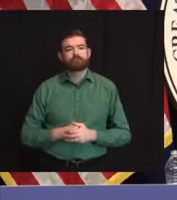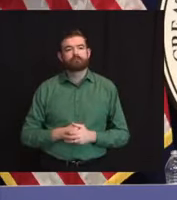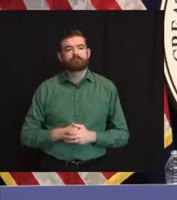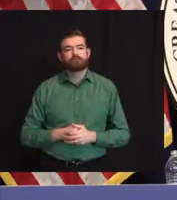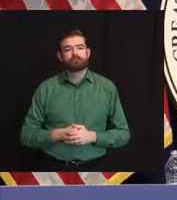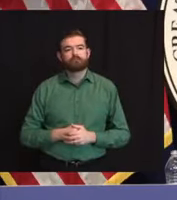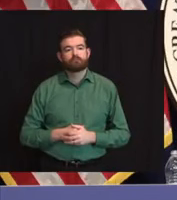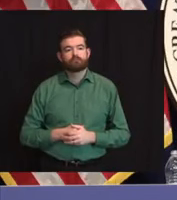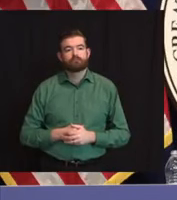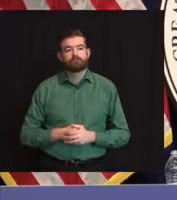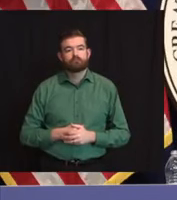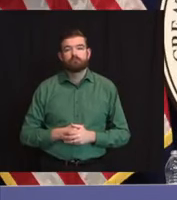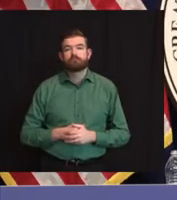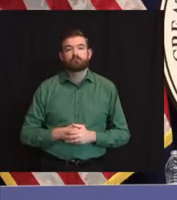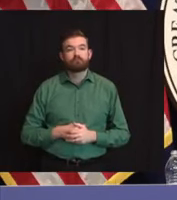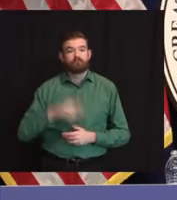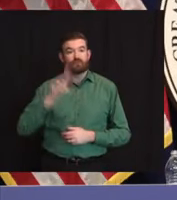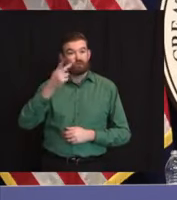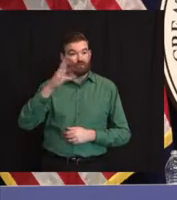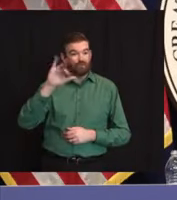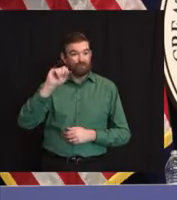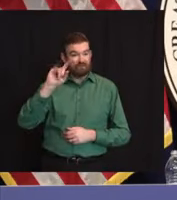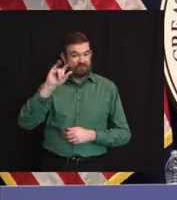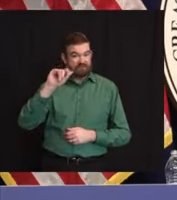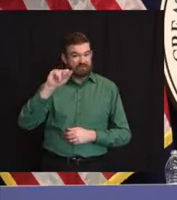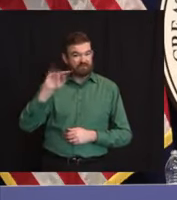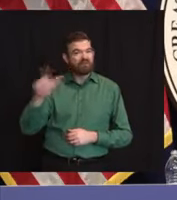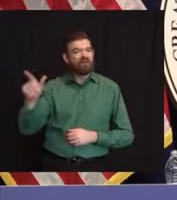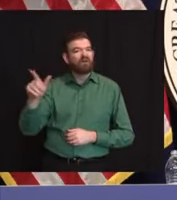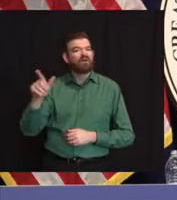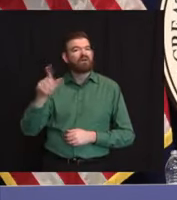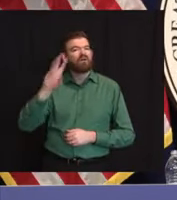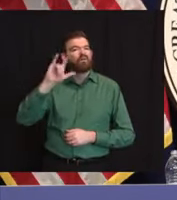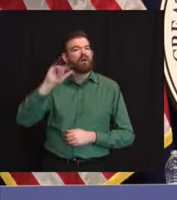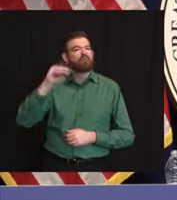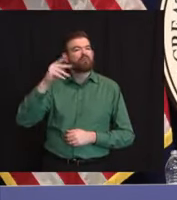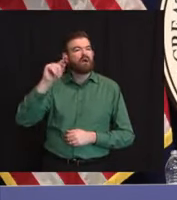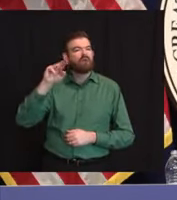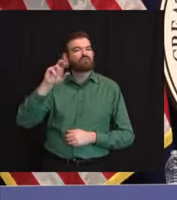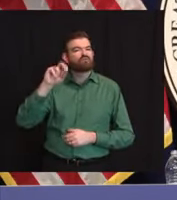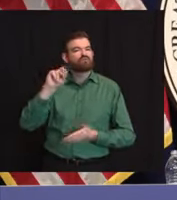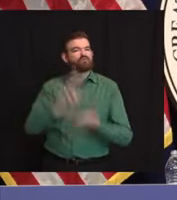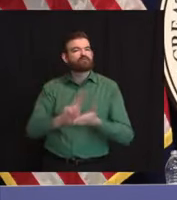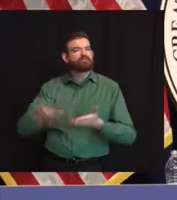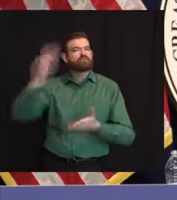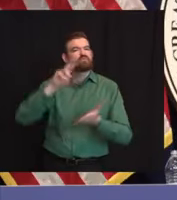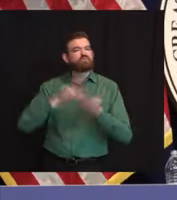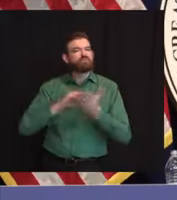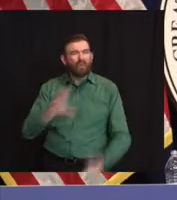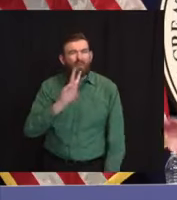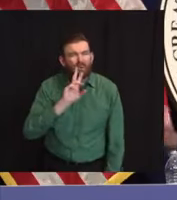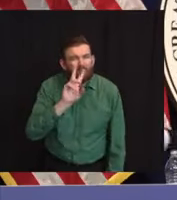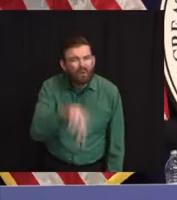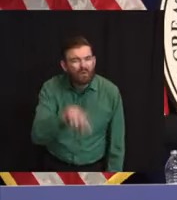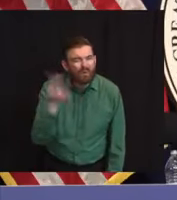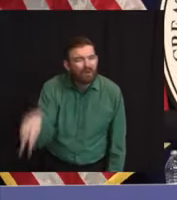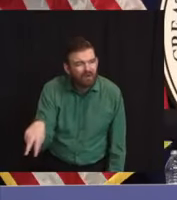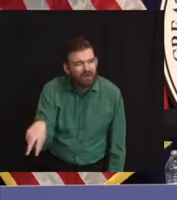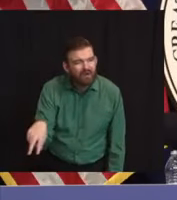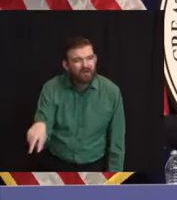old. There are, unfortunately, folks, no one is immune from this. There are overwhelming exceptions, but I